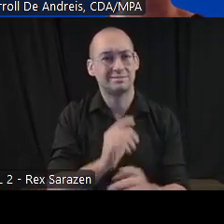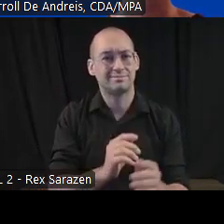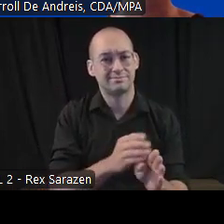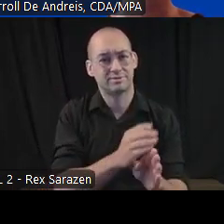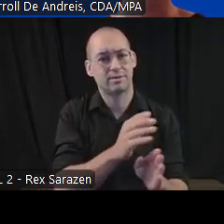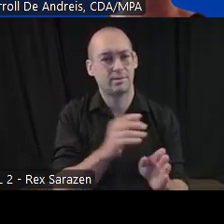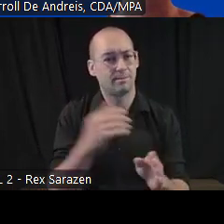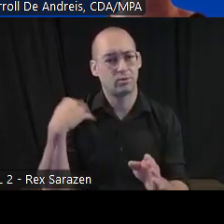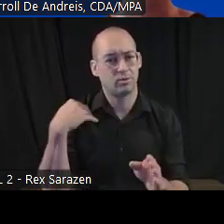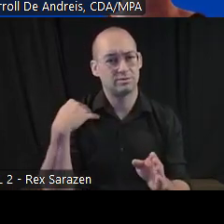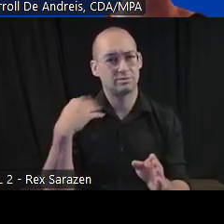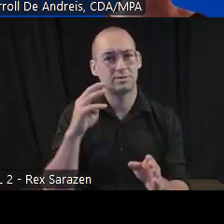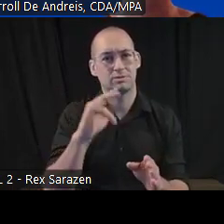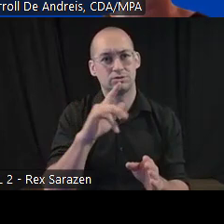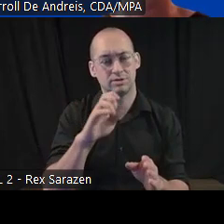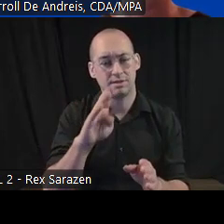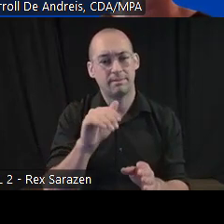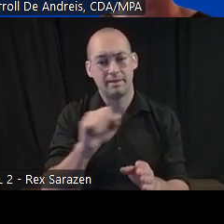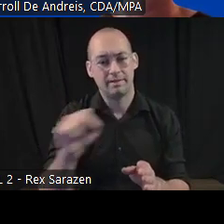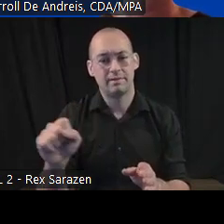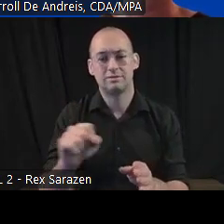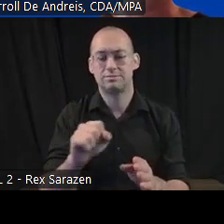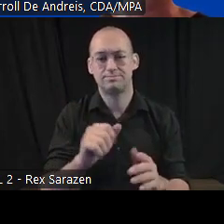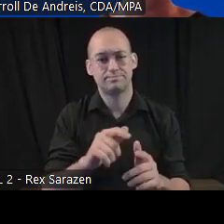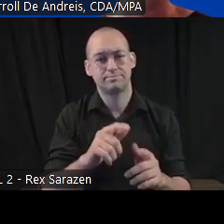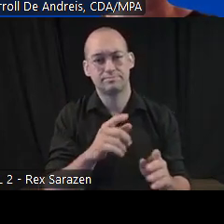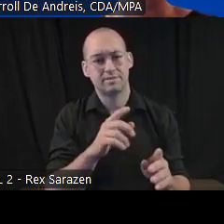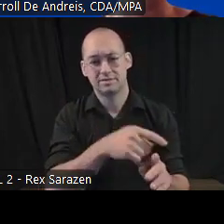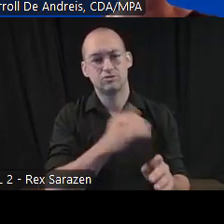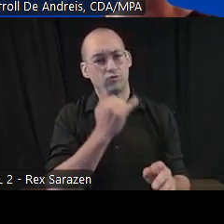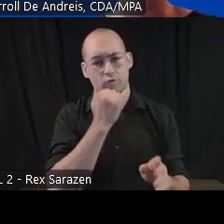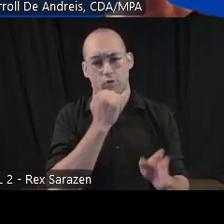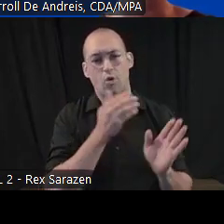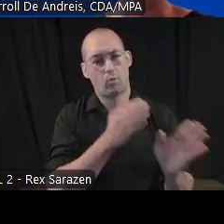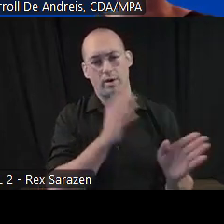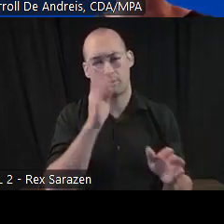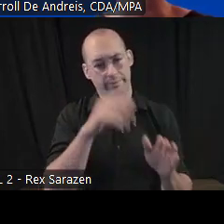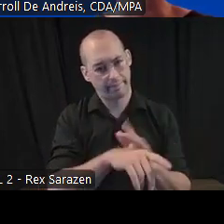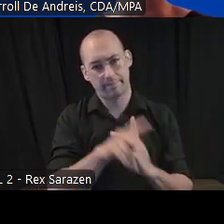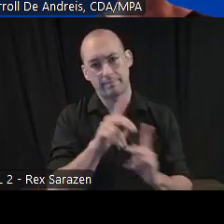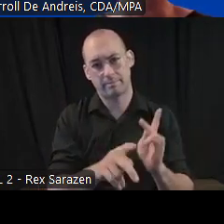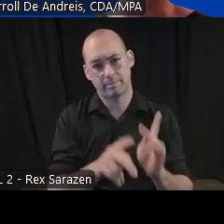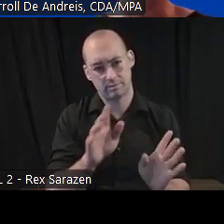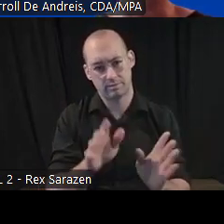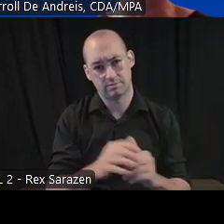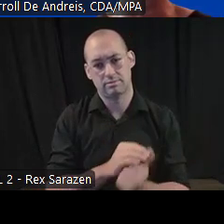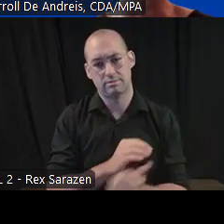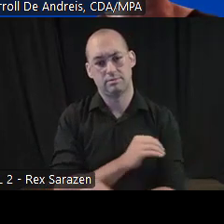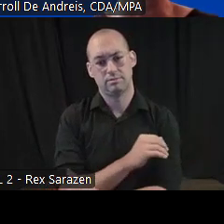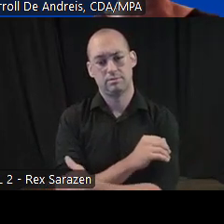a redirection because this is the wrong direction that's going to kill people. Thank you. Thank you, Connie. Let's move on